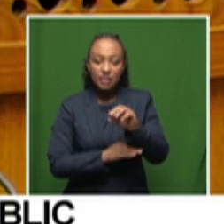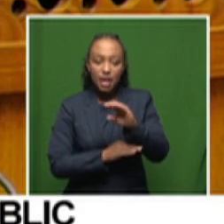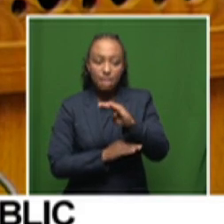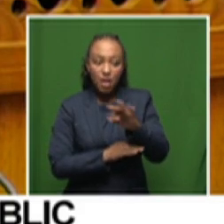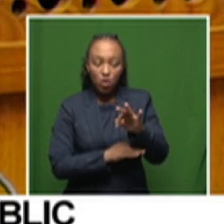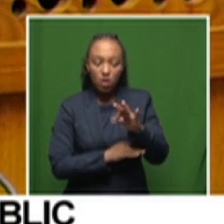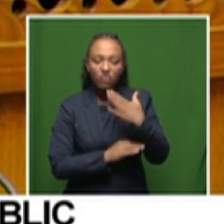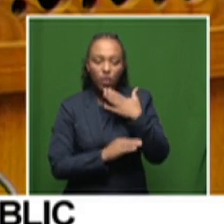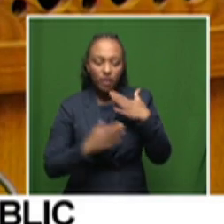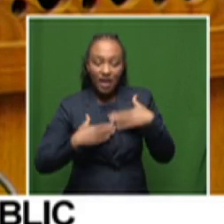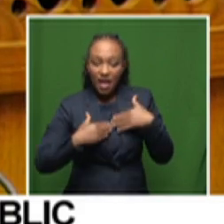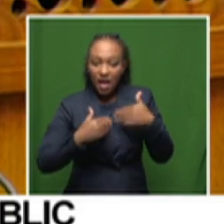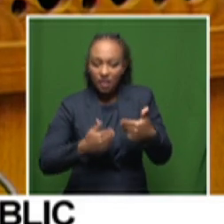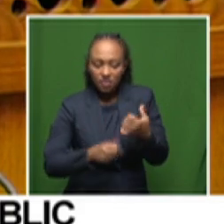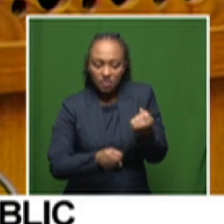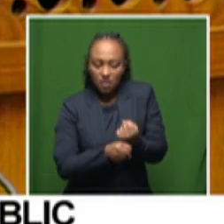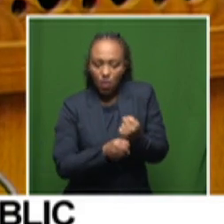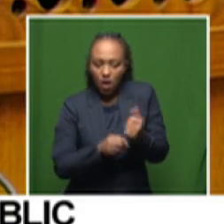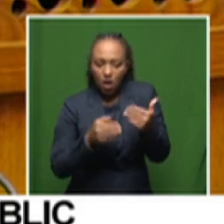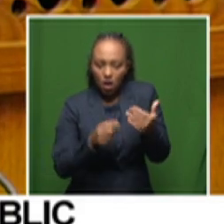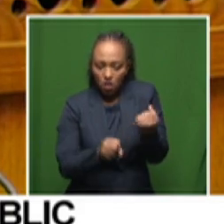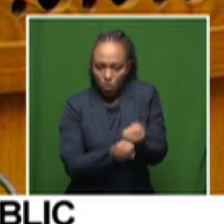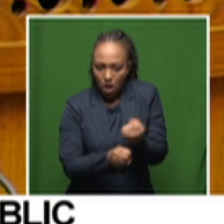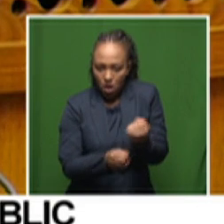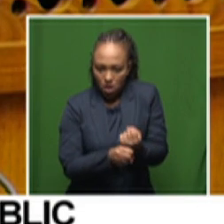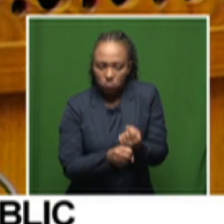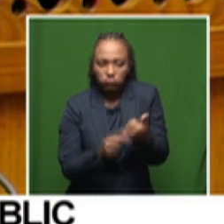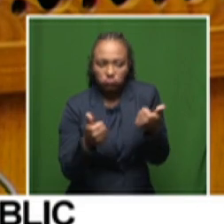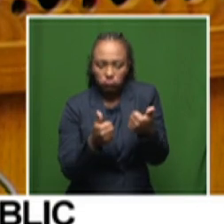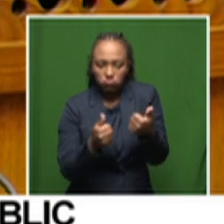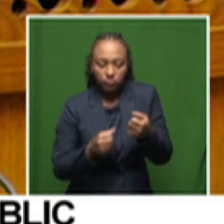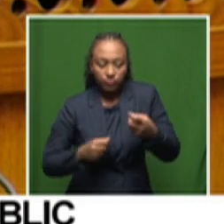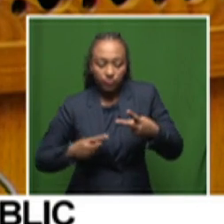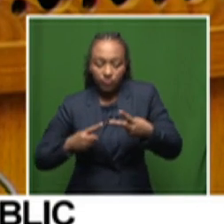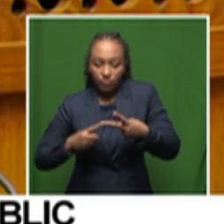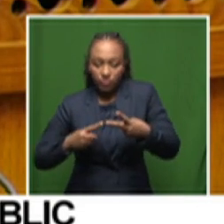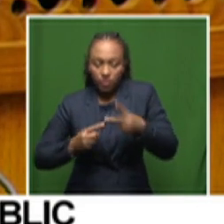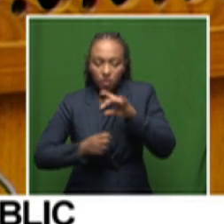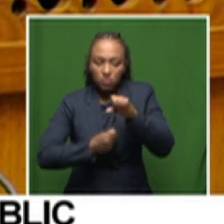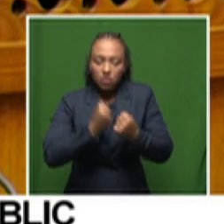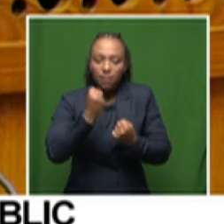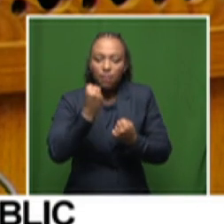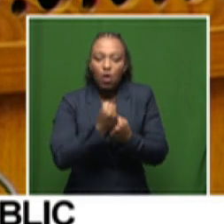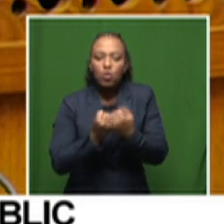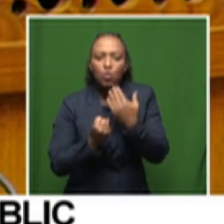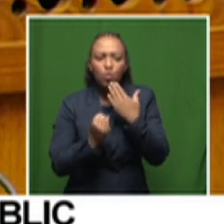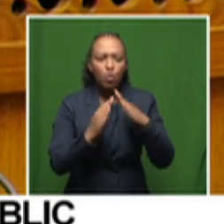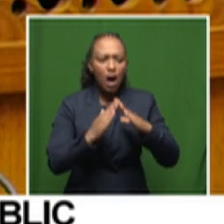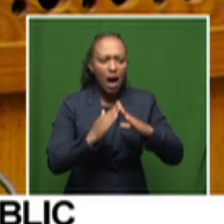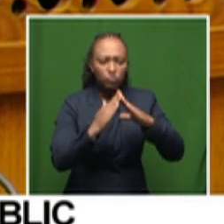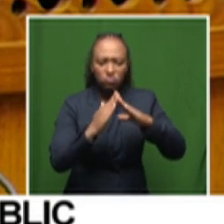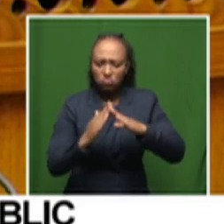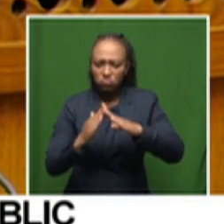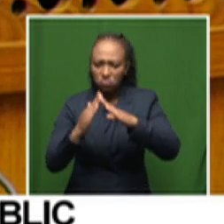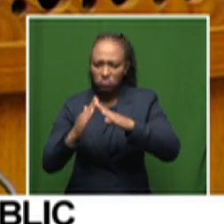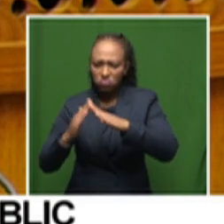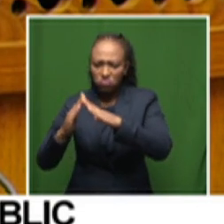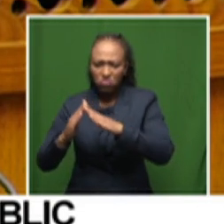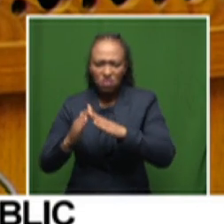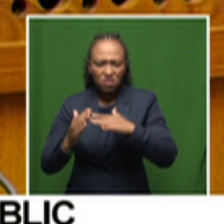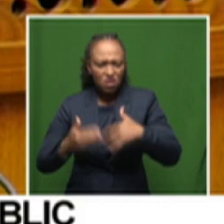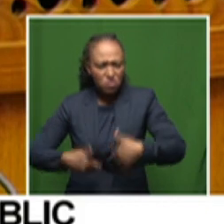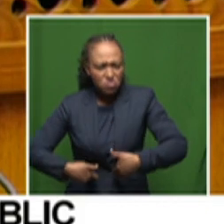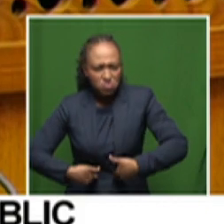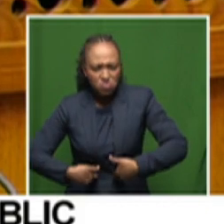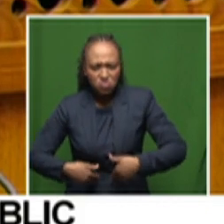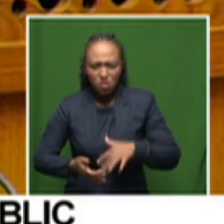services. Two, support for vulnerable households, which is now in excess of